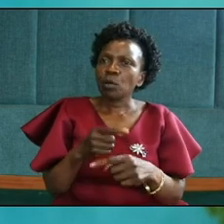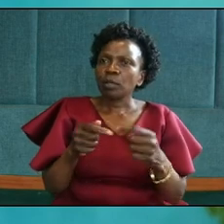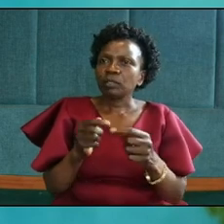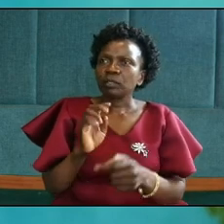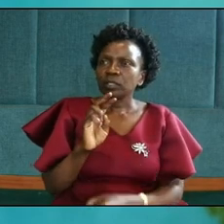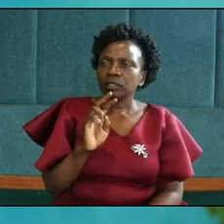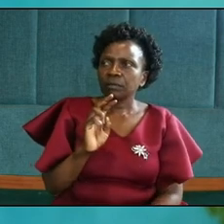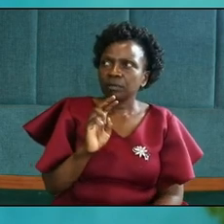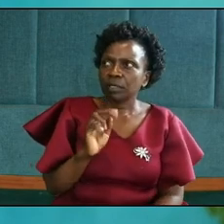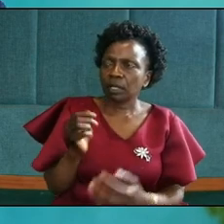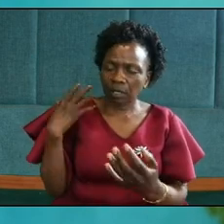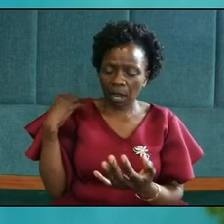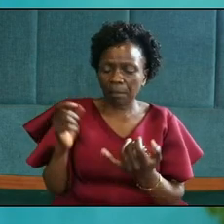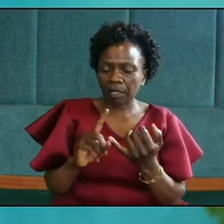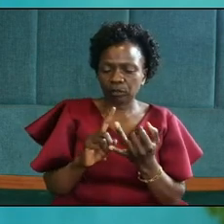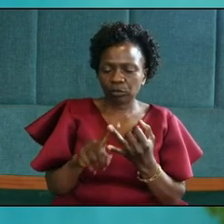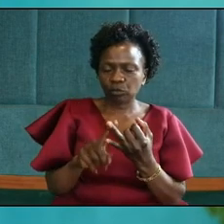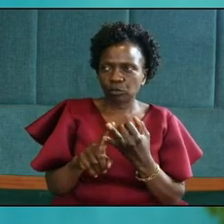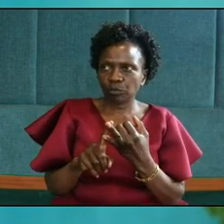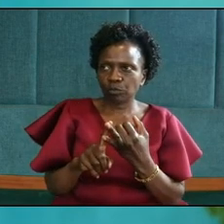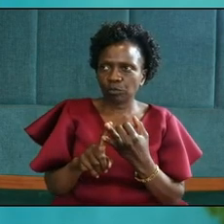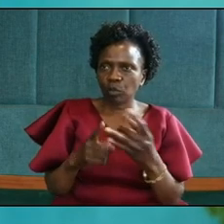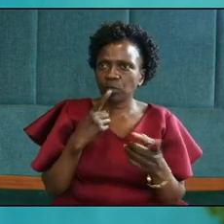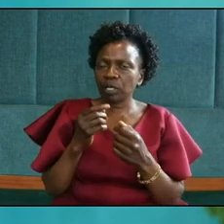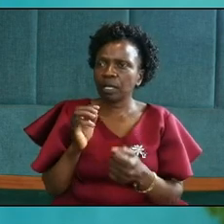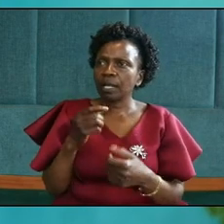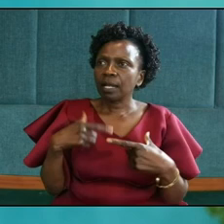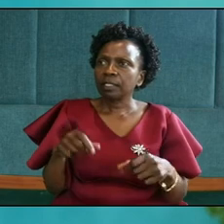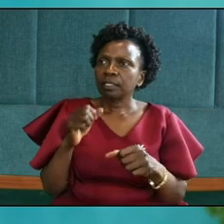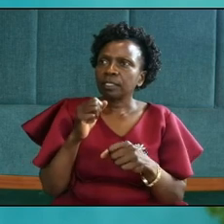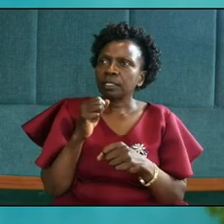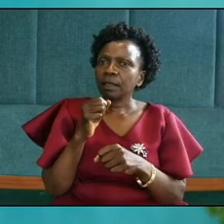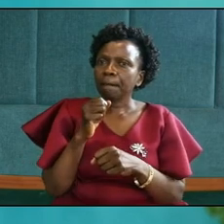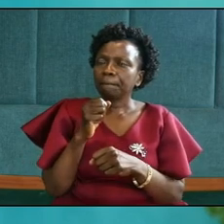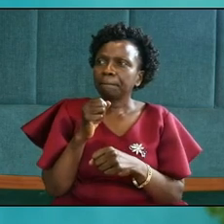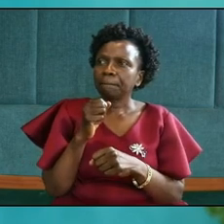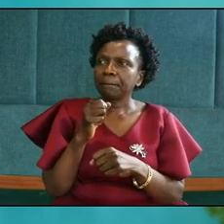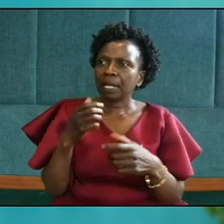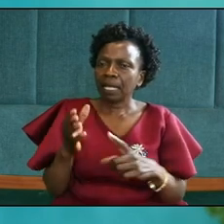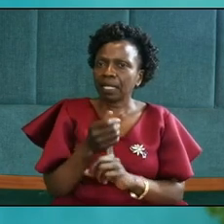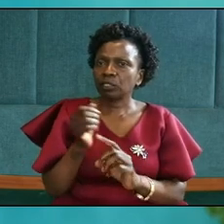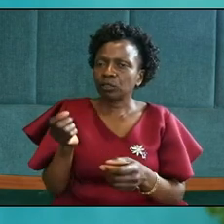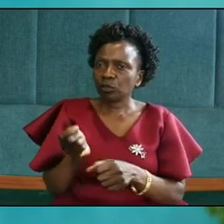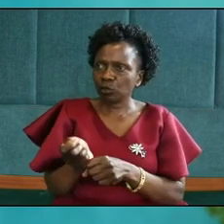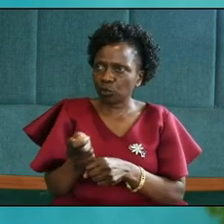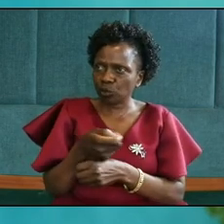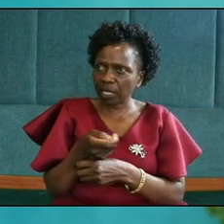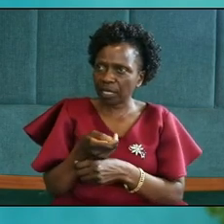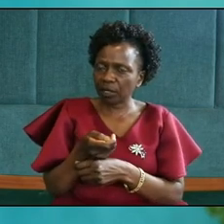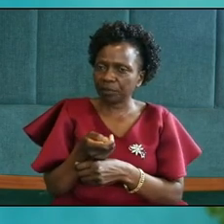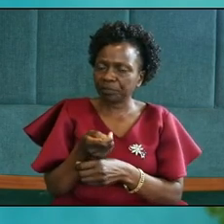let's mingle. Number two, we've said, let us do what? Let us be trained. And number three, we want to ask you to be